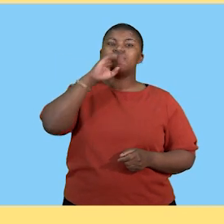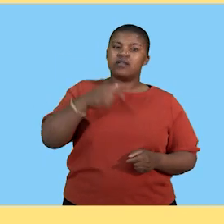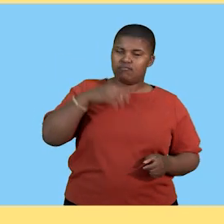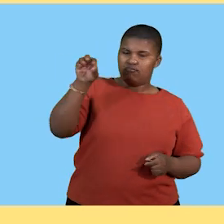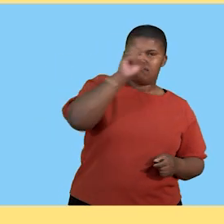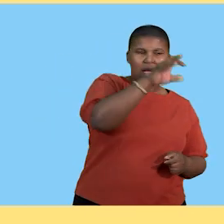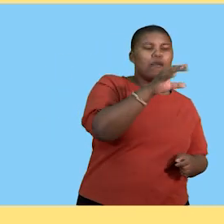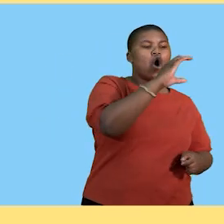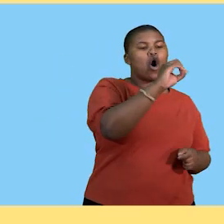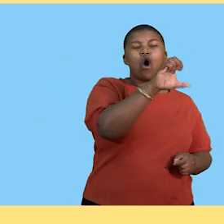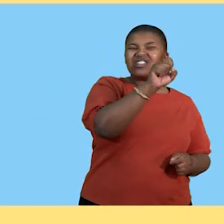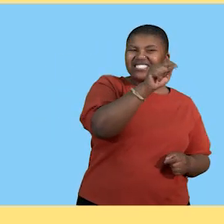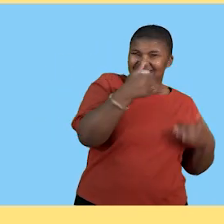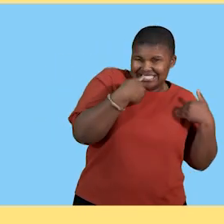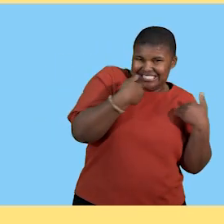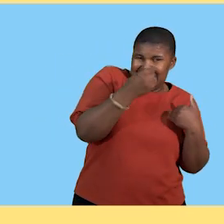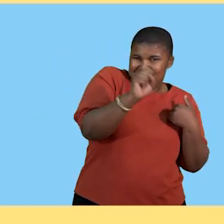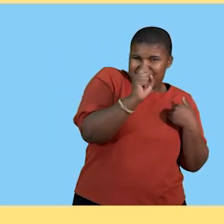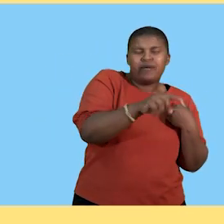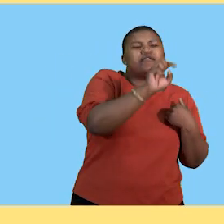49,500. So I'll come here, cost at the beginning,